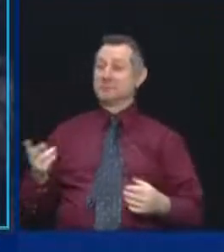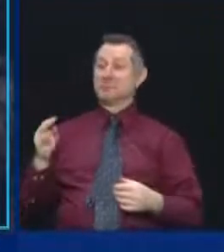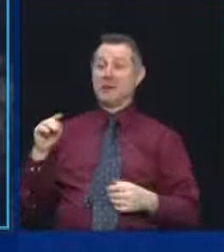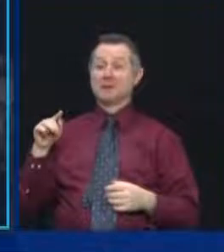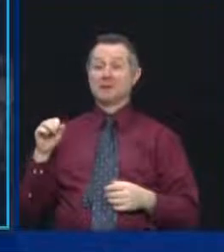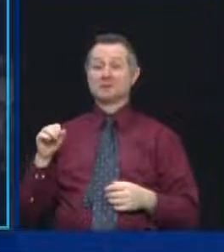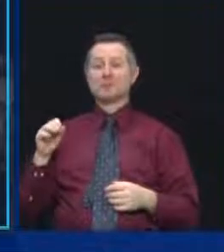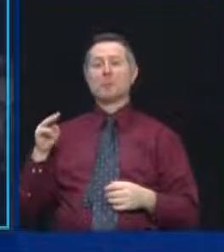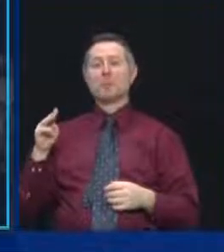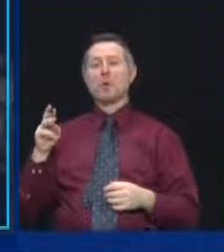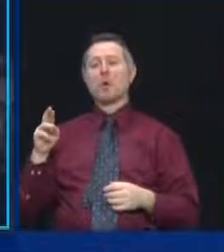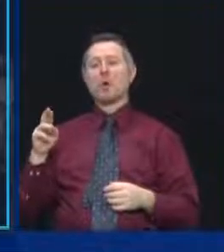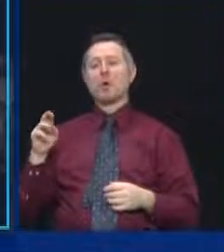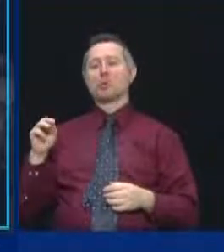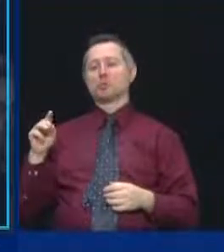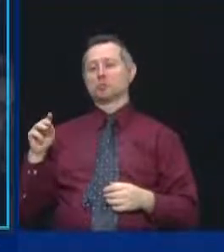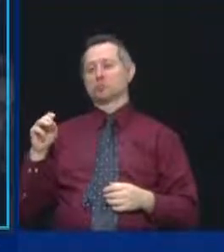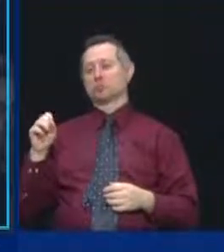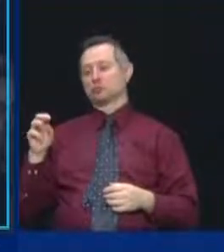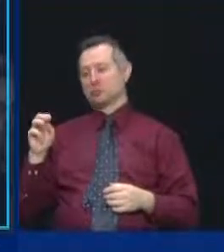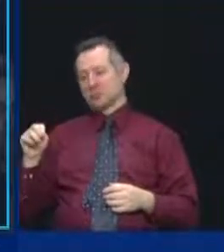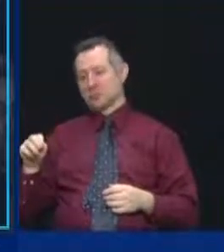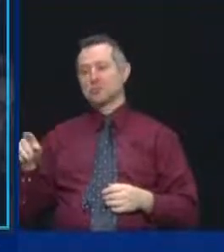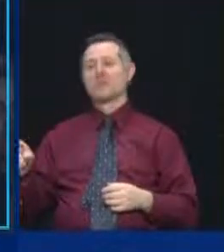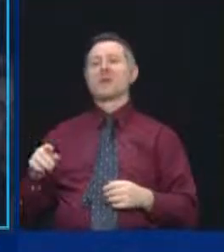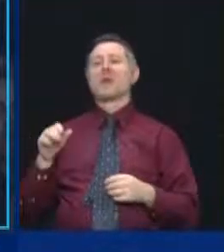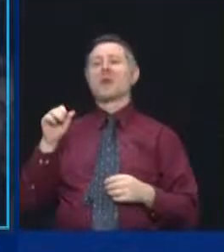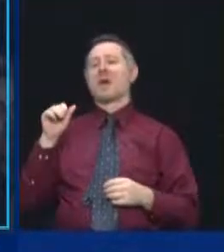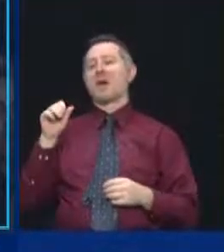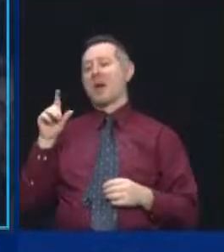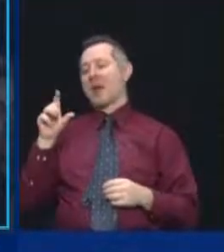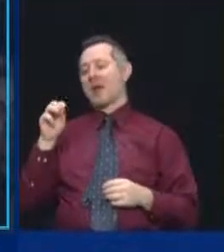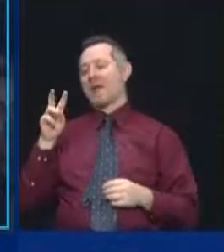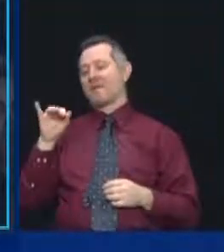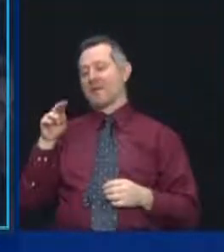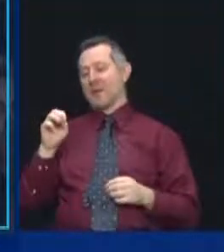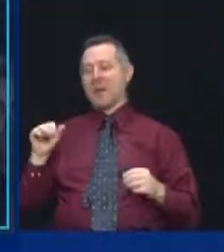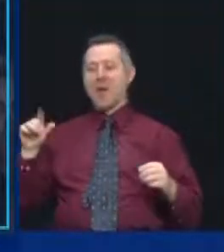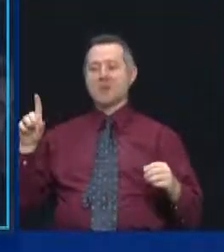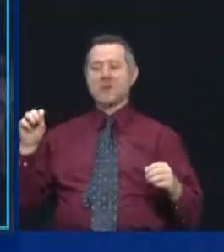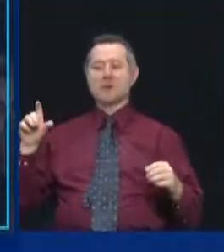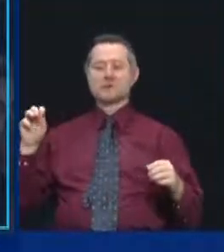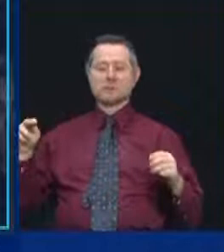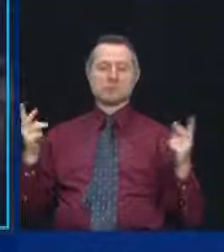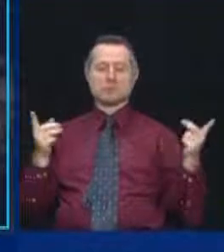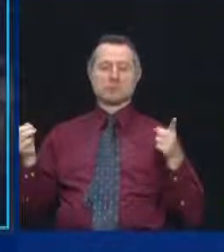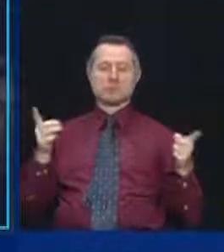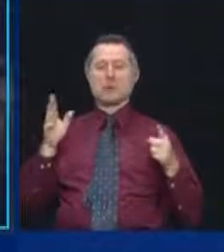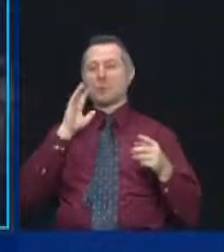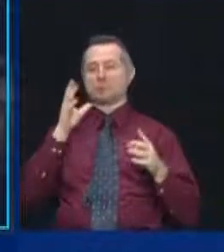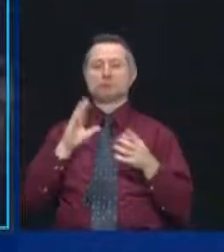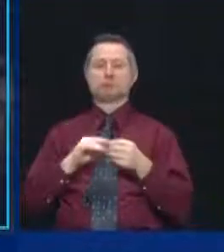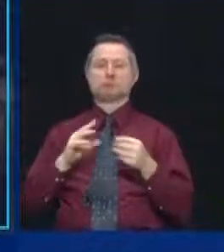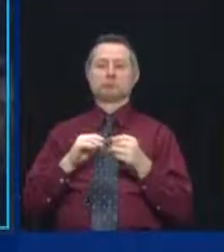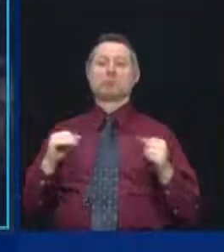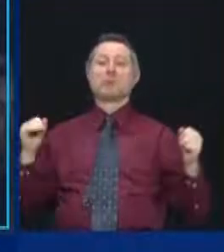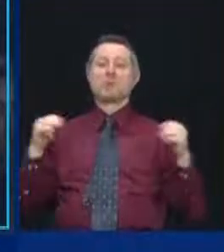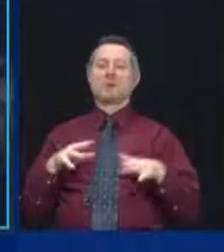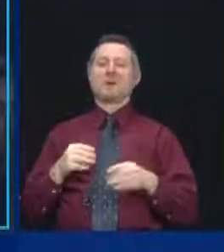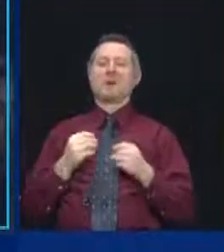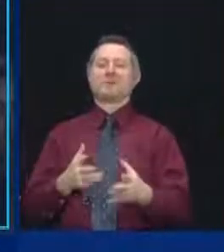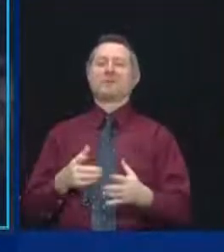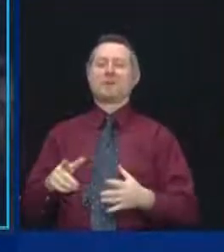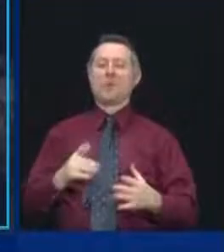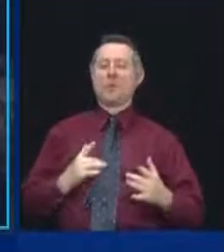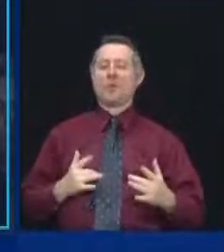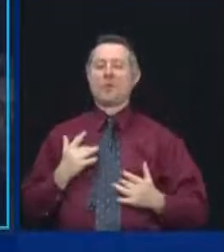crowd energizes. The crowd brings the rhythm. The crowd brings the